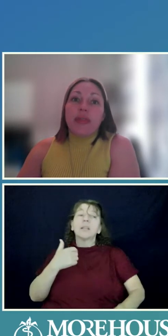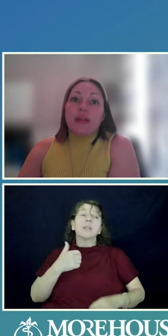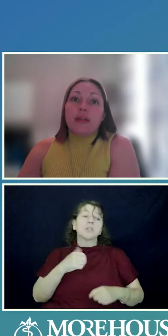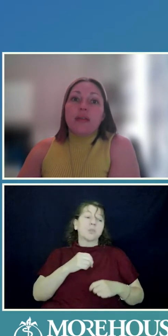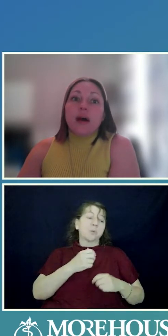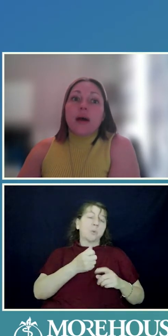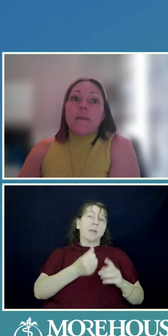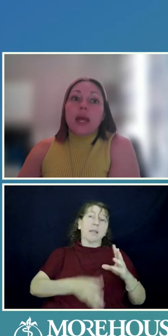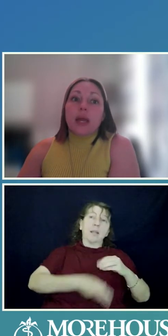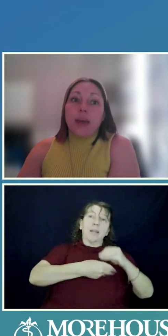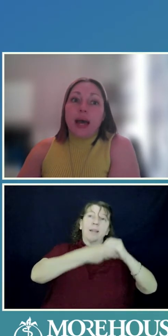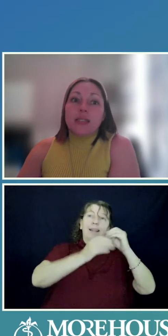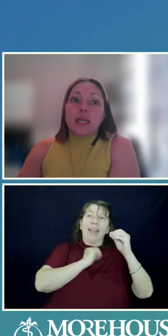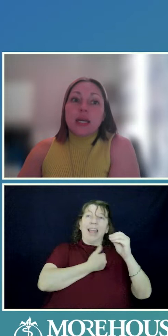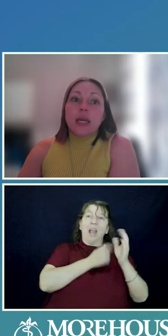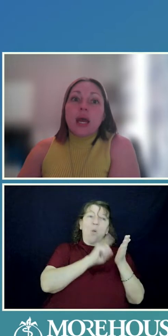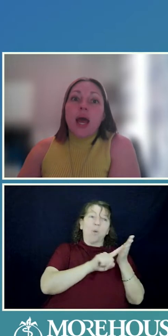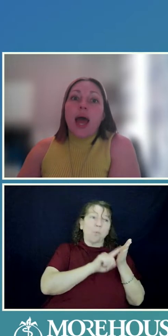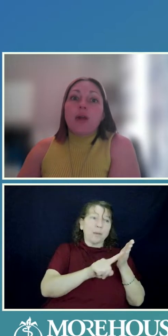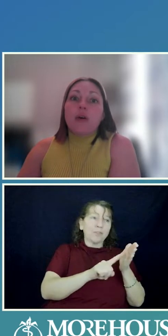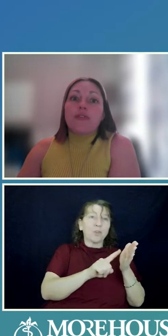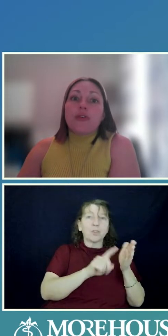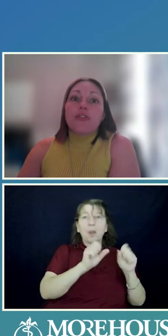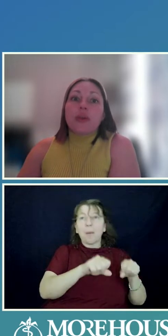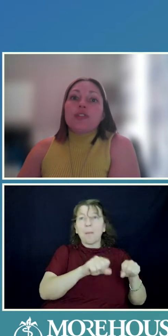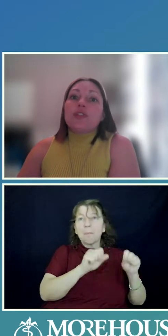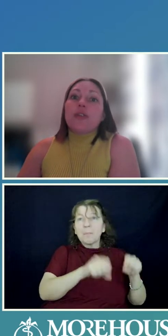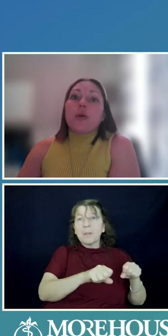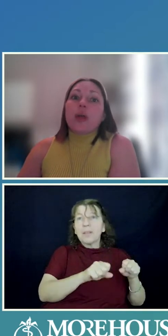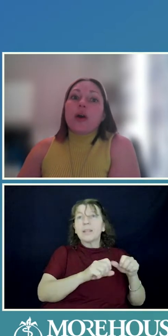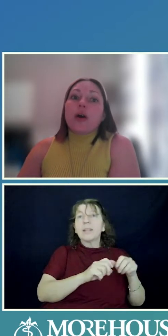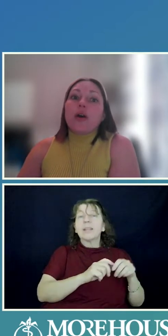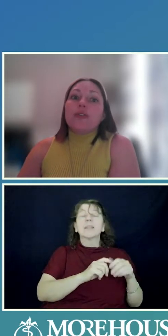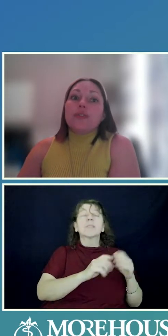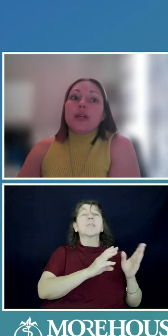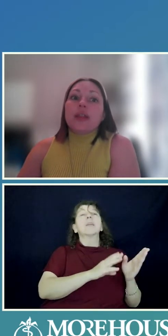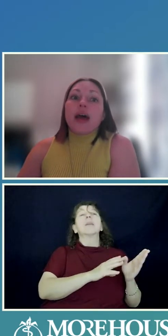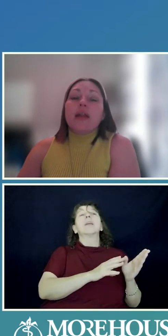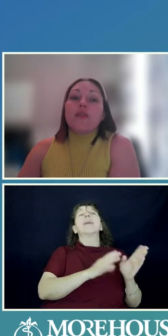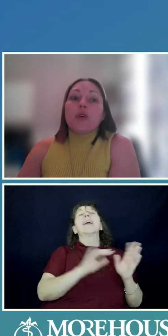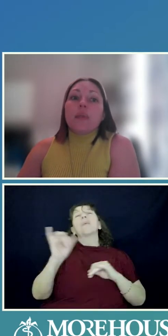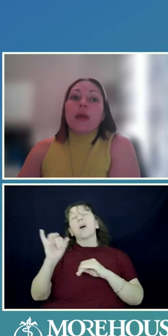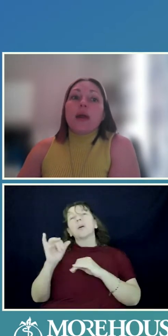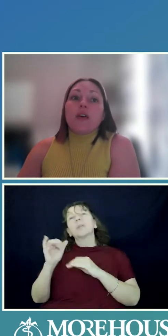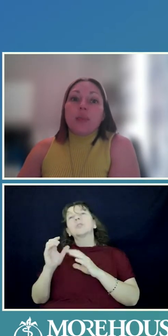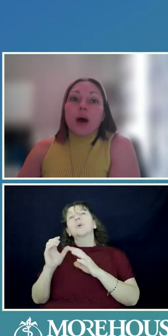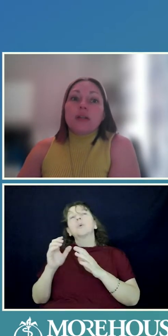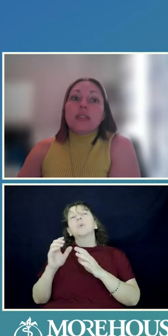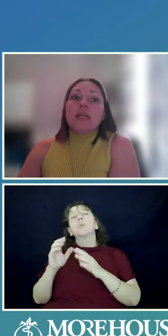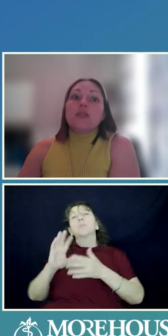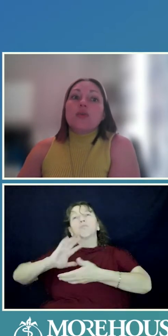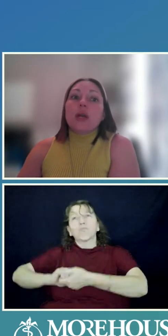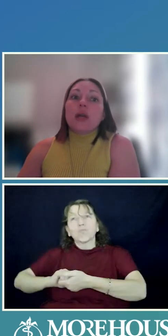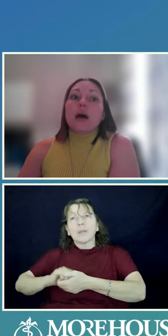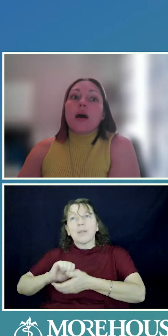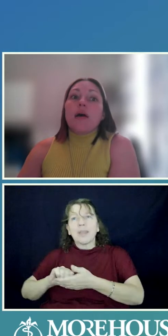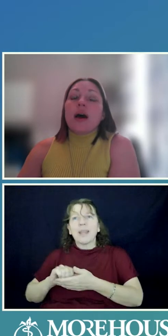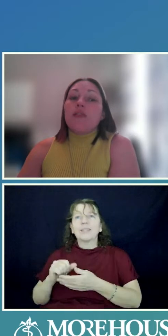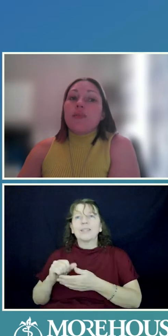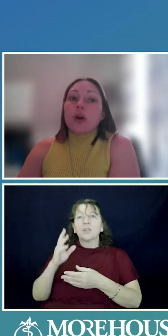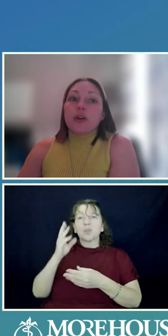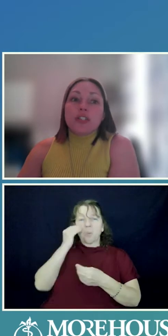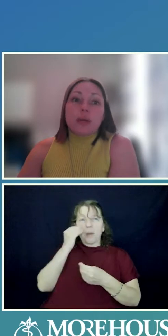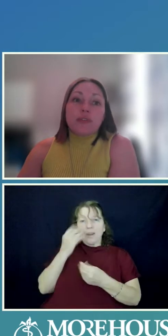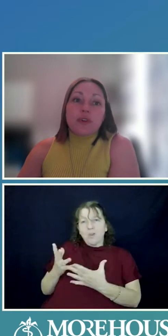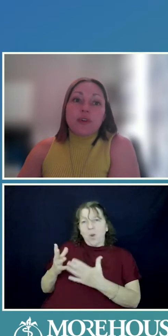research method and capacity, and also to make sure that we are doing that informing of policy. So we